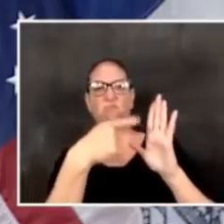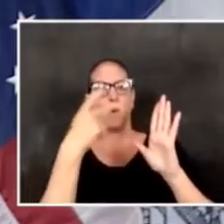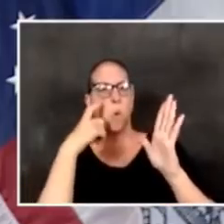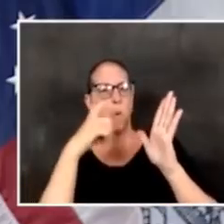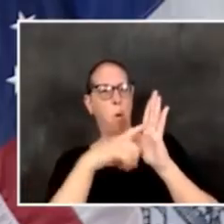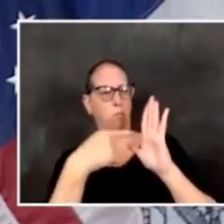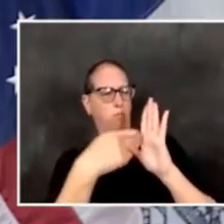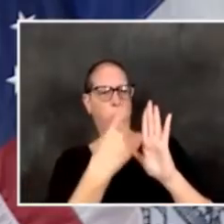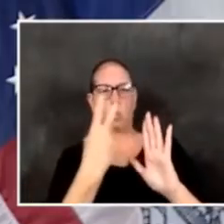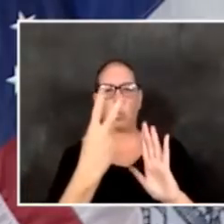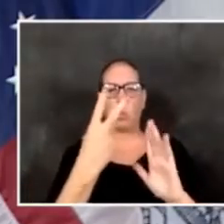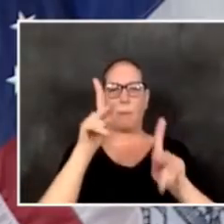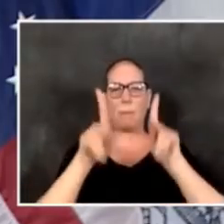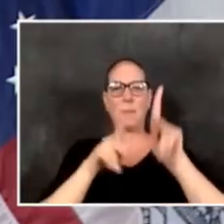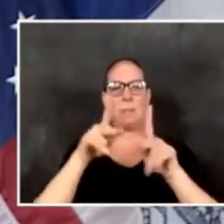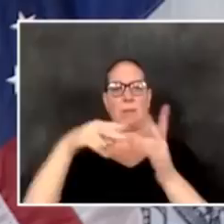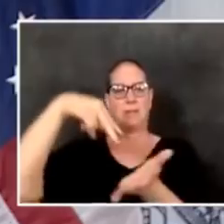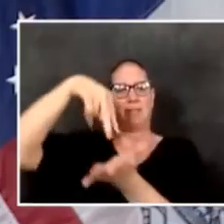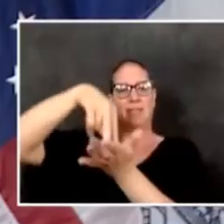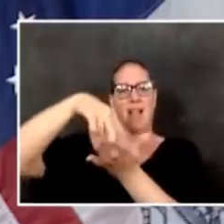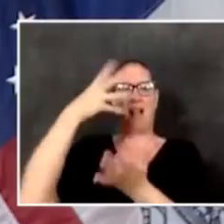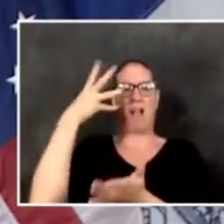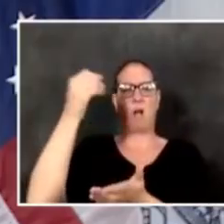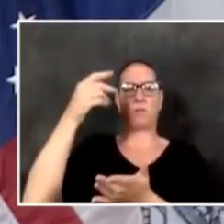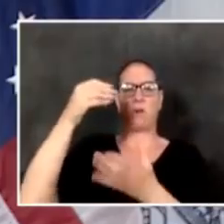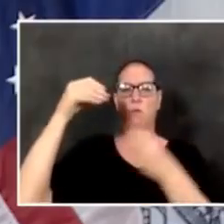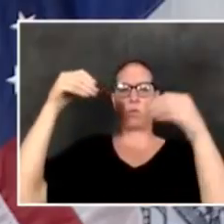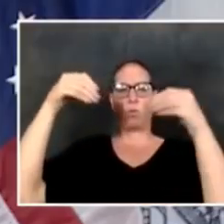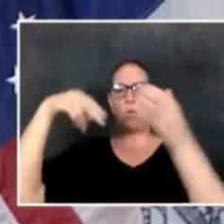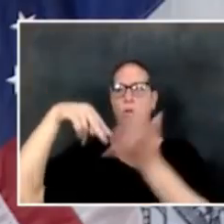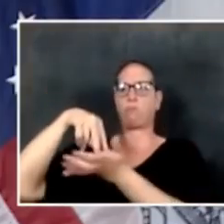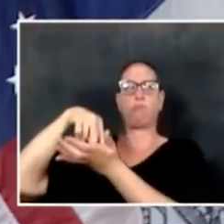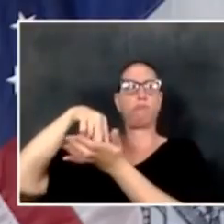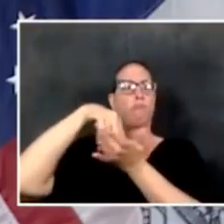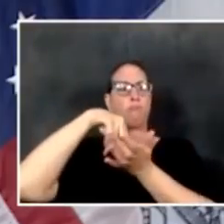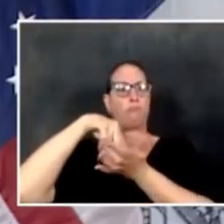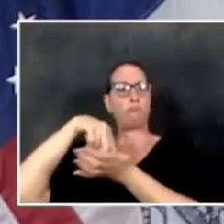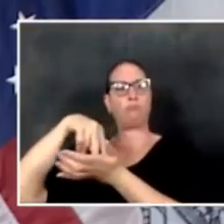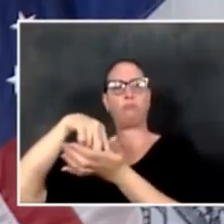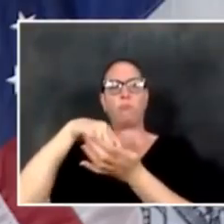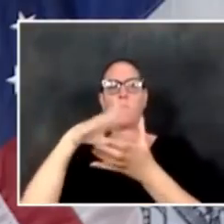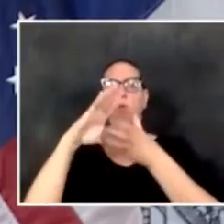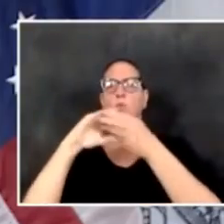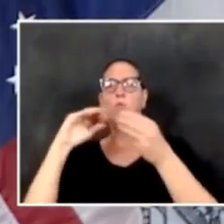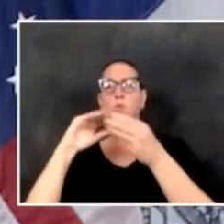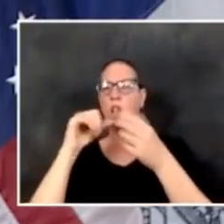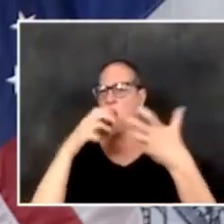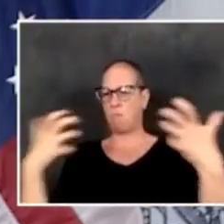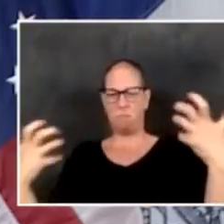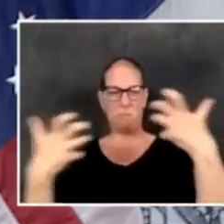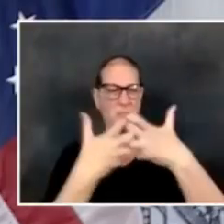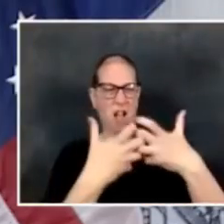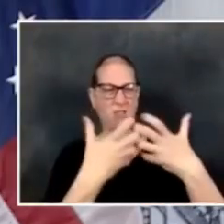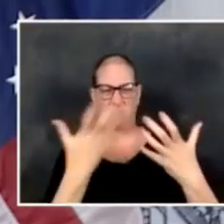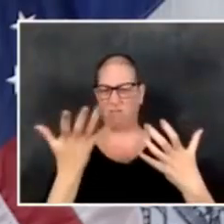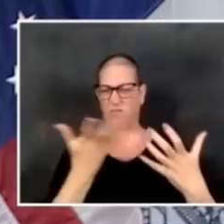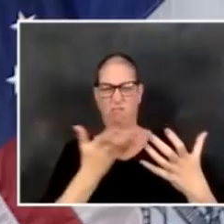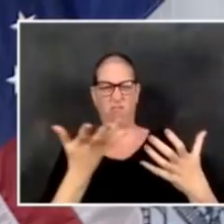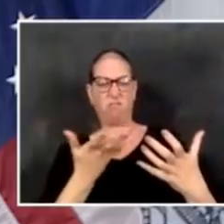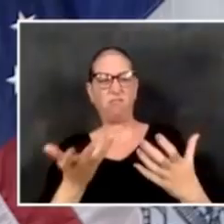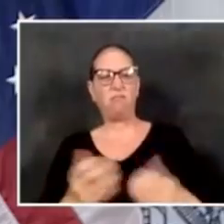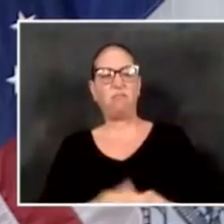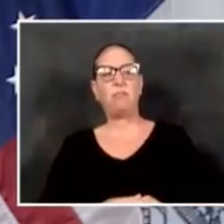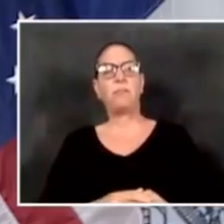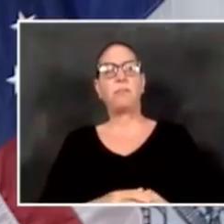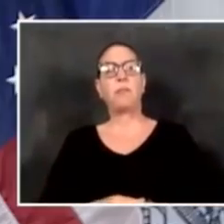or a corner store, and discrepancies persist from there. And then for the mayor and both the police